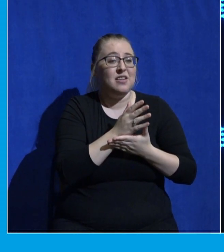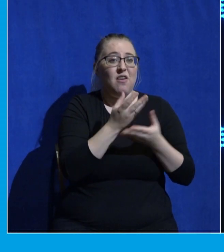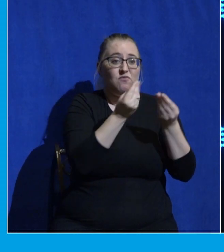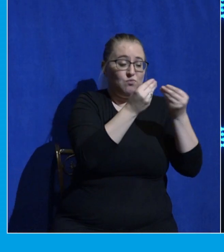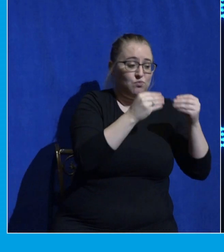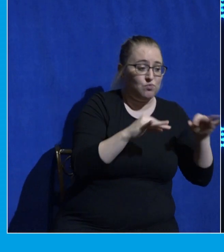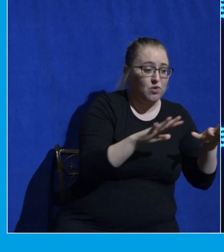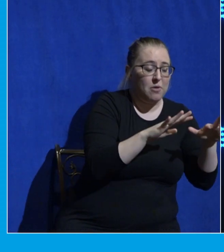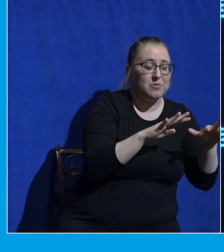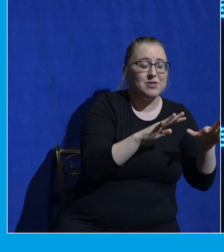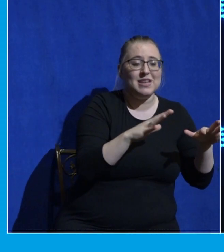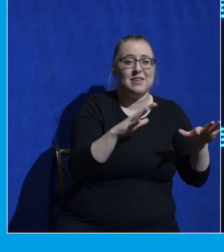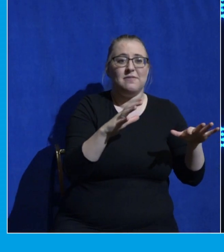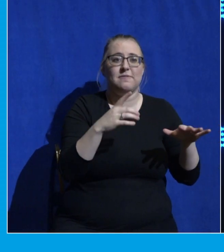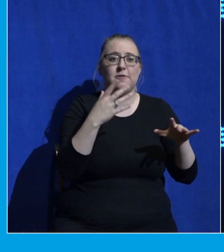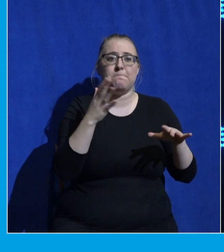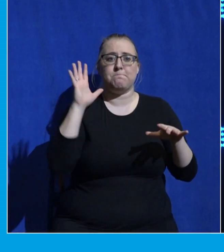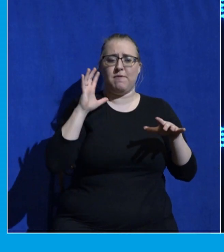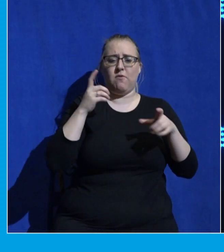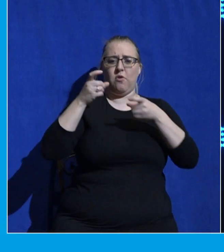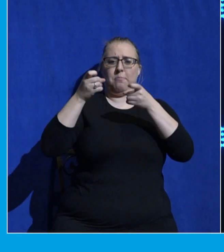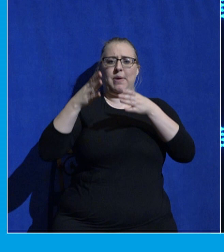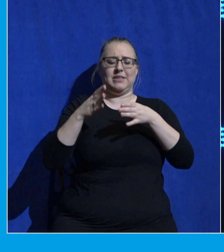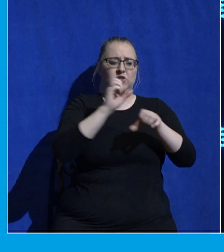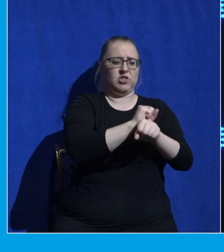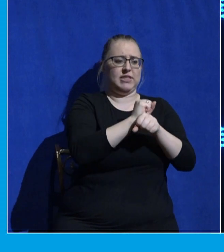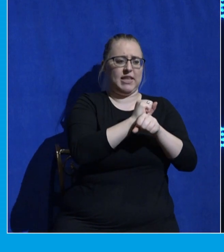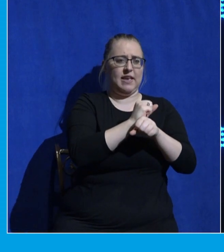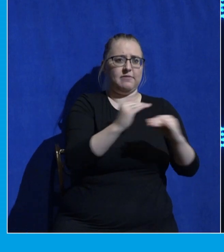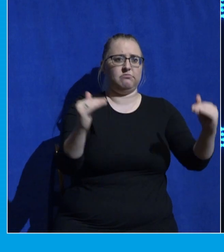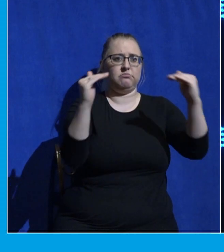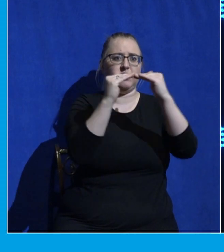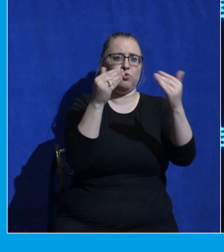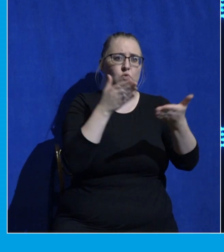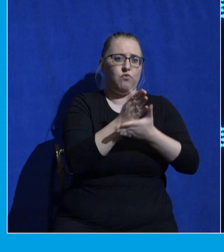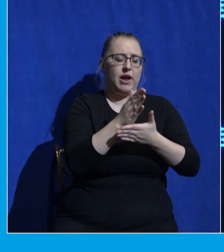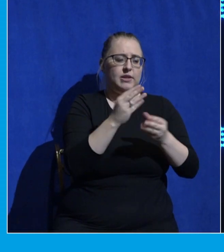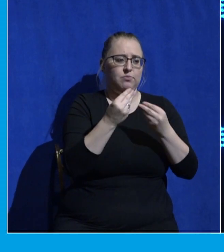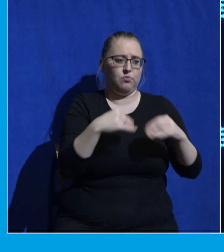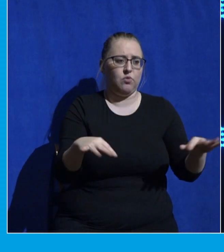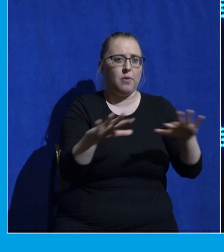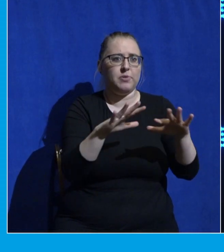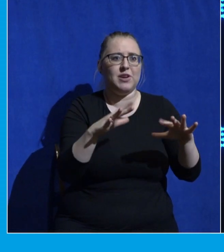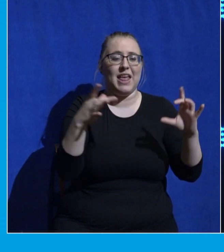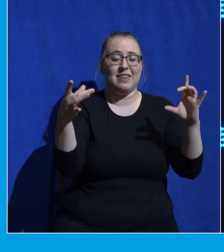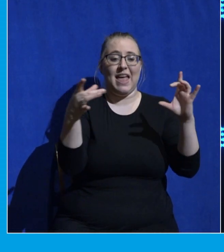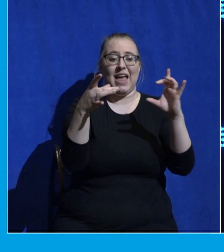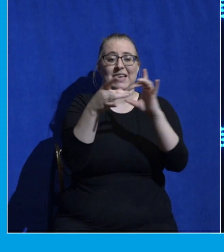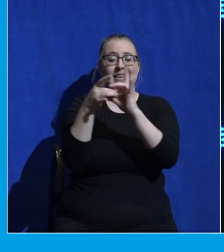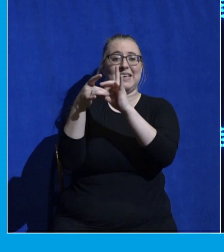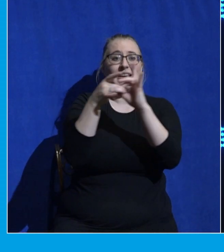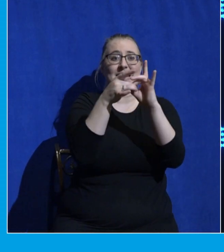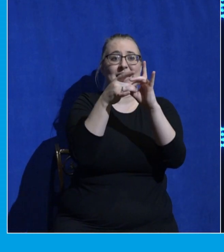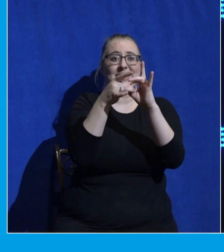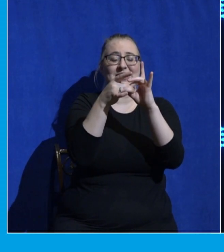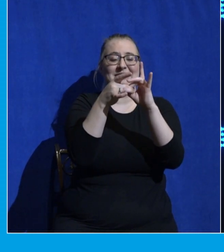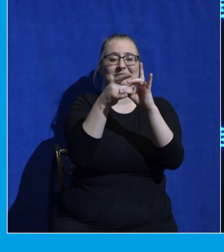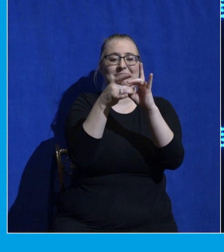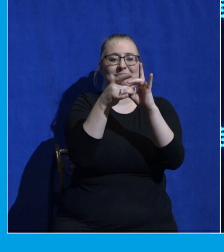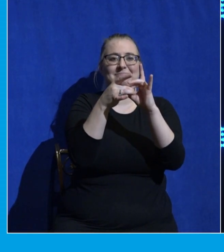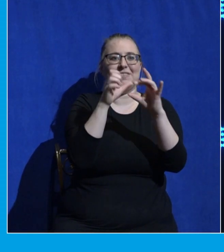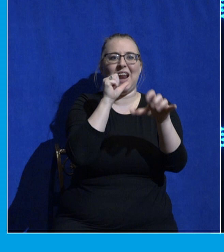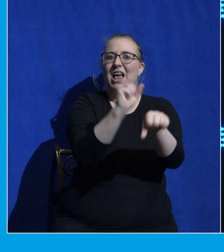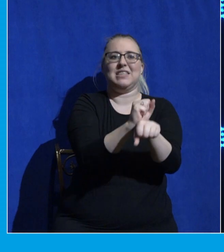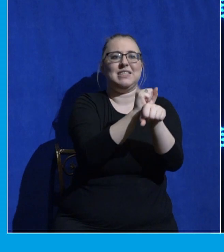former masters and slaves, and the connection heretofore existing between them becomes that between employer